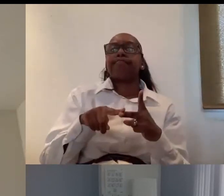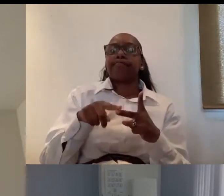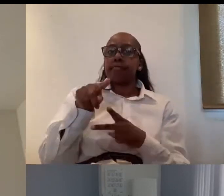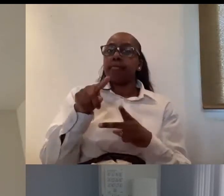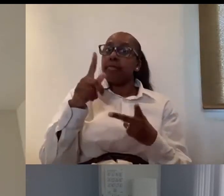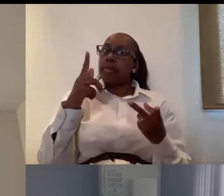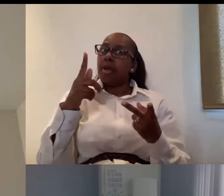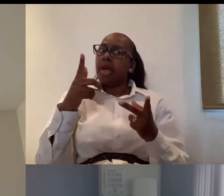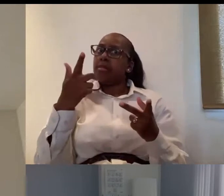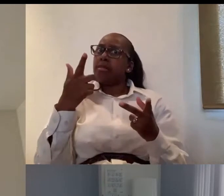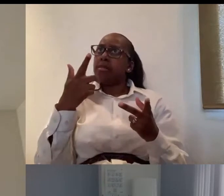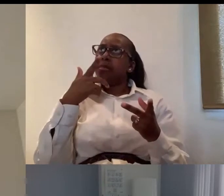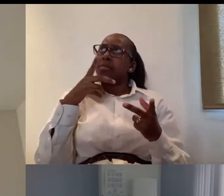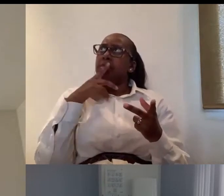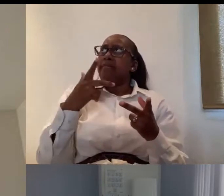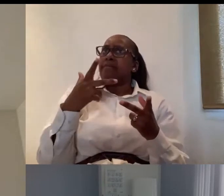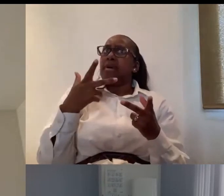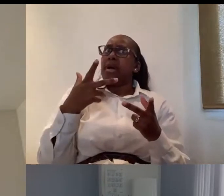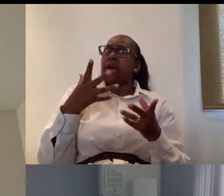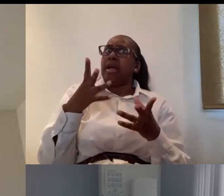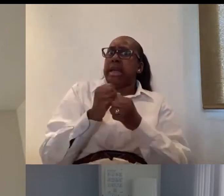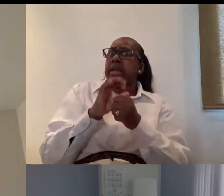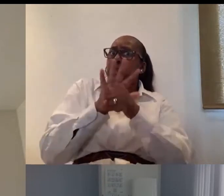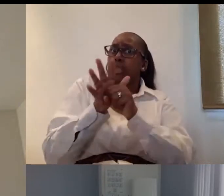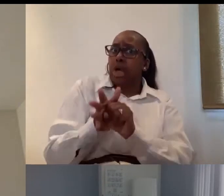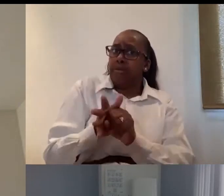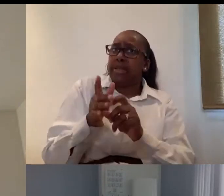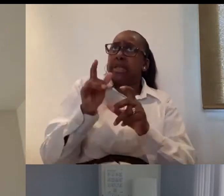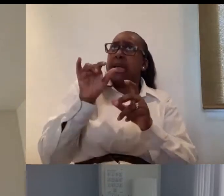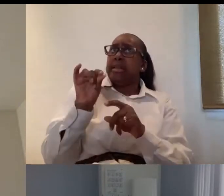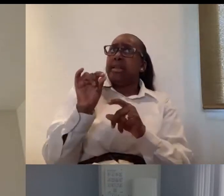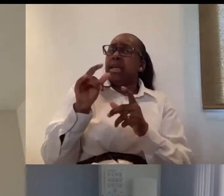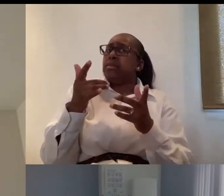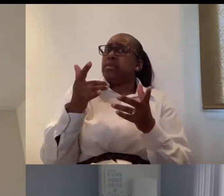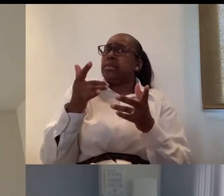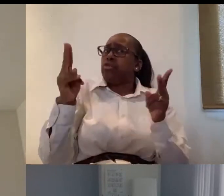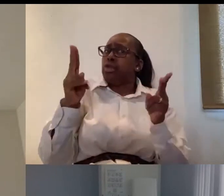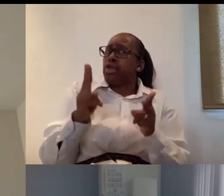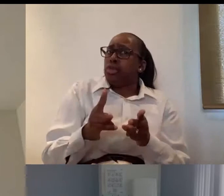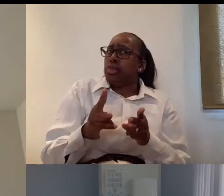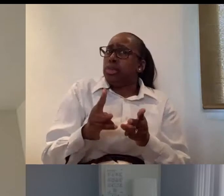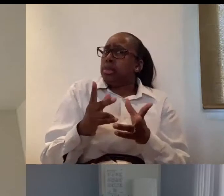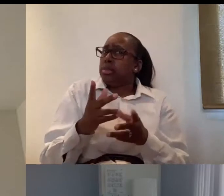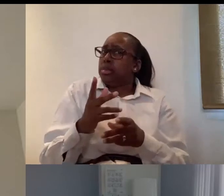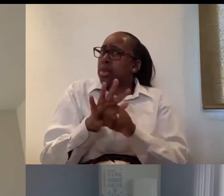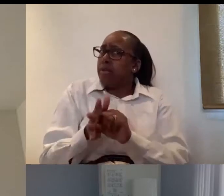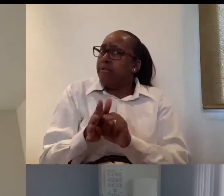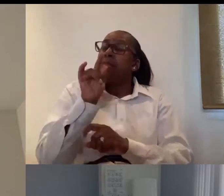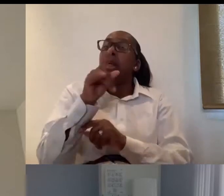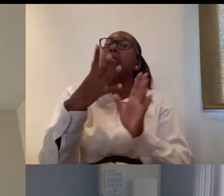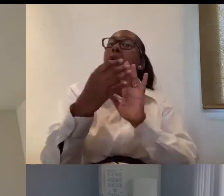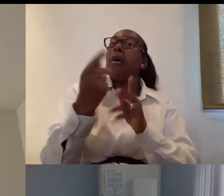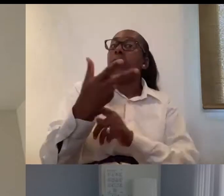you do happen to catch it, to reduce the severity of your symptoms. So we know that if you had the